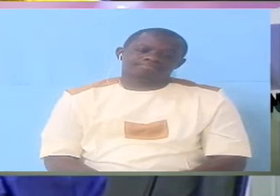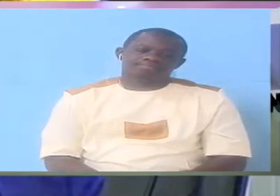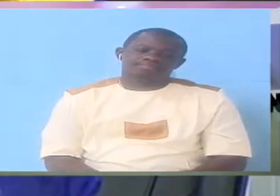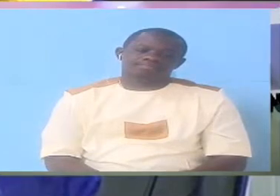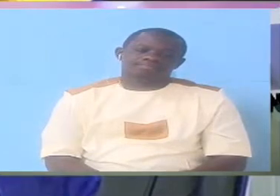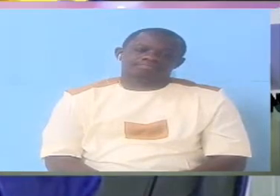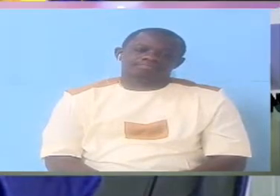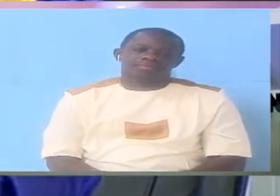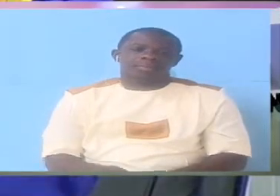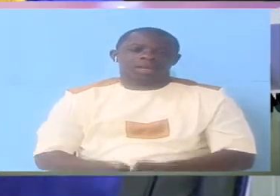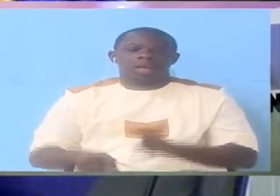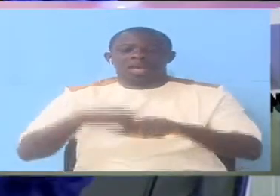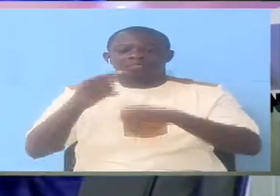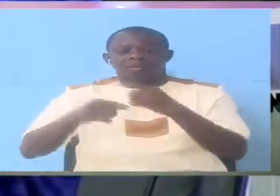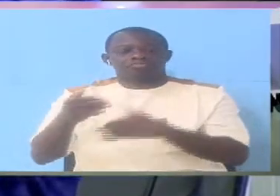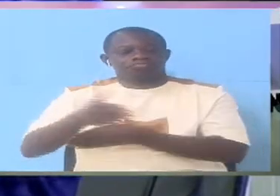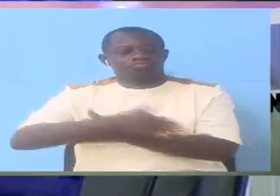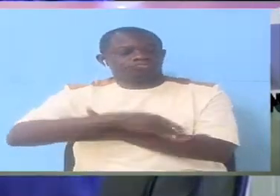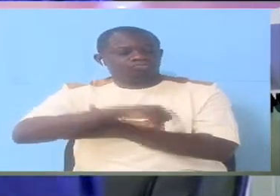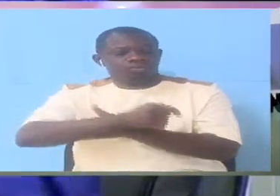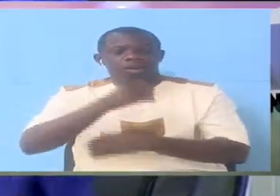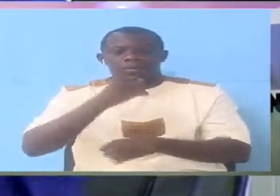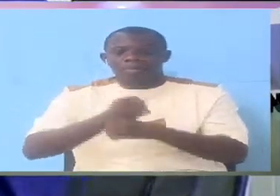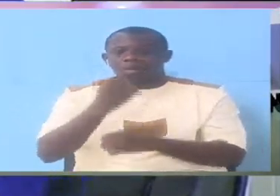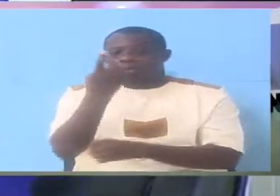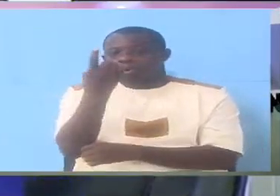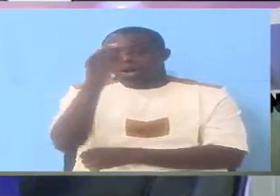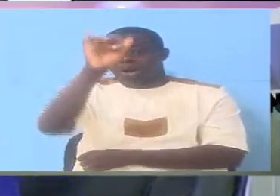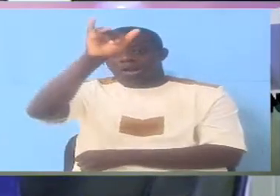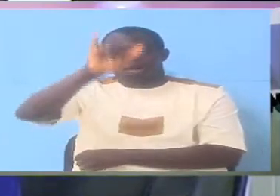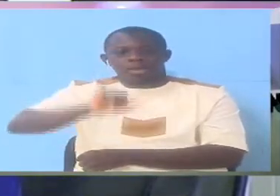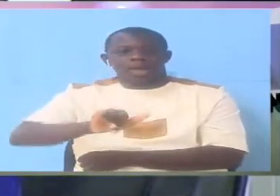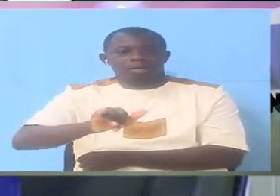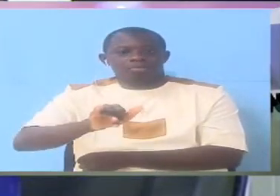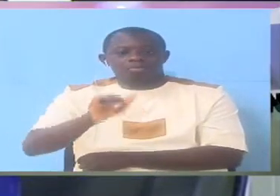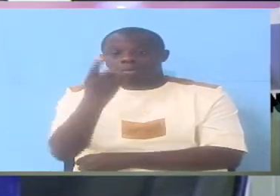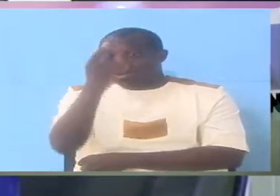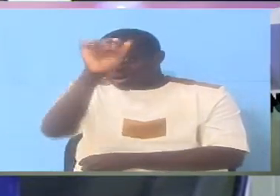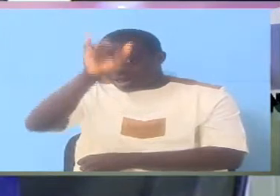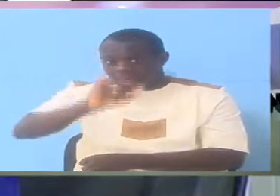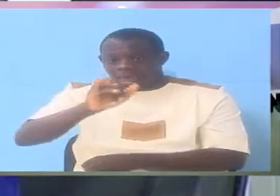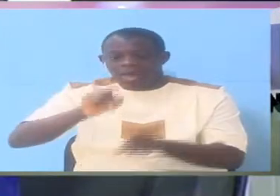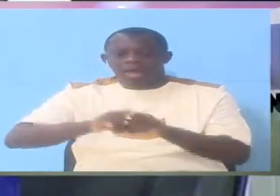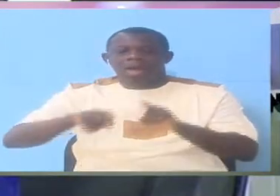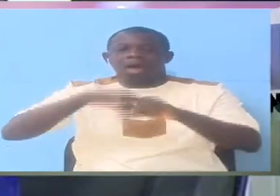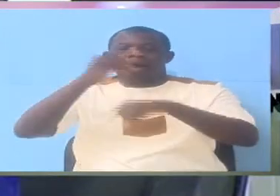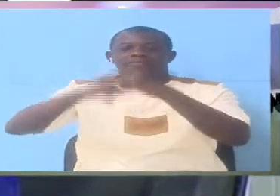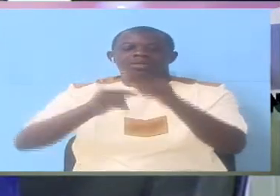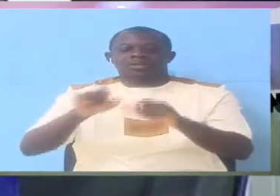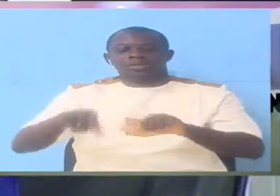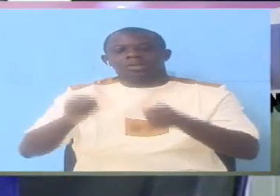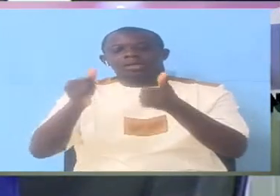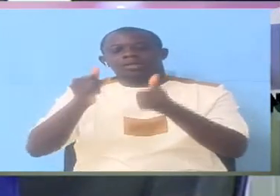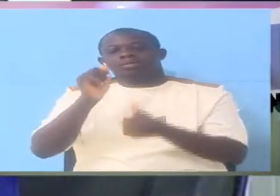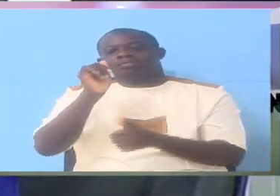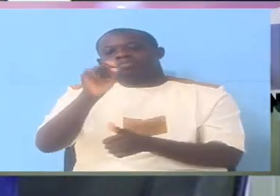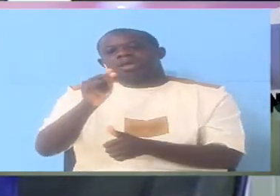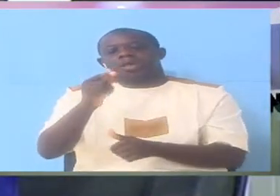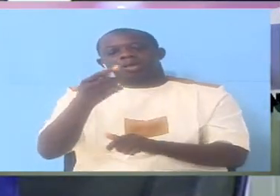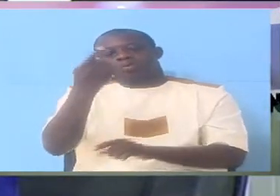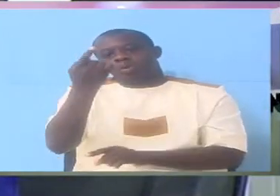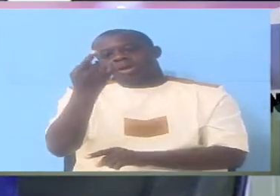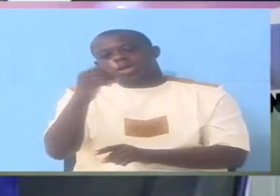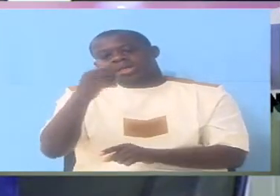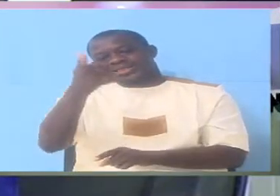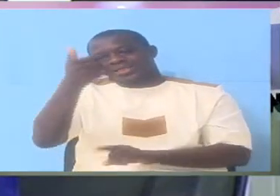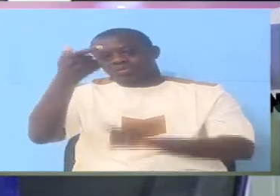ya sorong atata 1 year ina notice jo 6 months notice jo. Then after it was closed for 1 year, later on